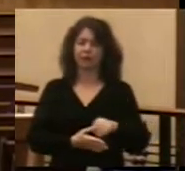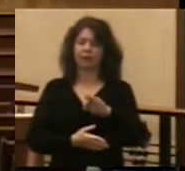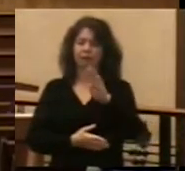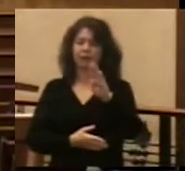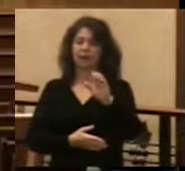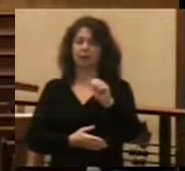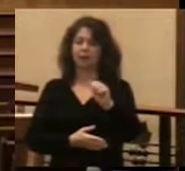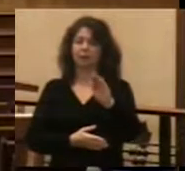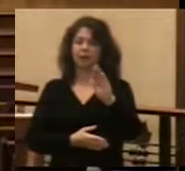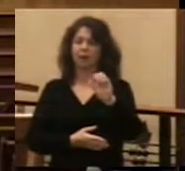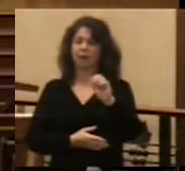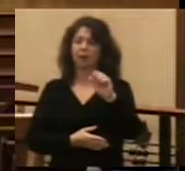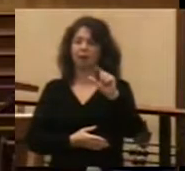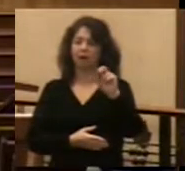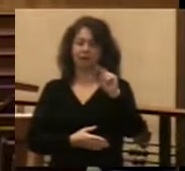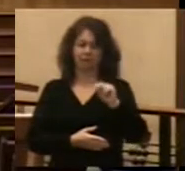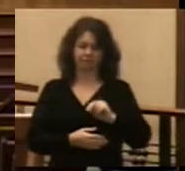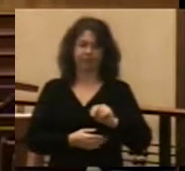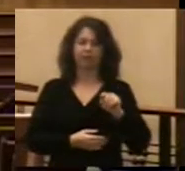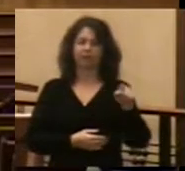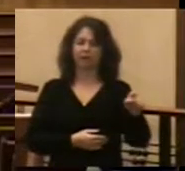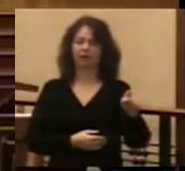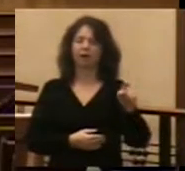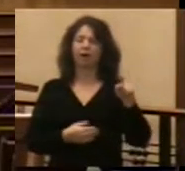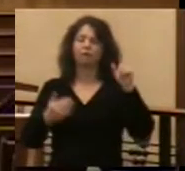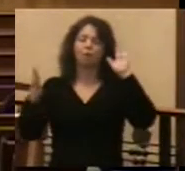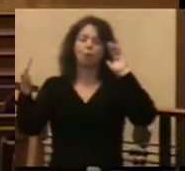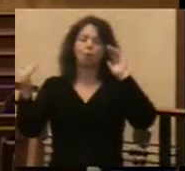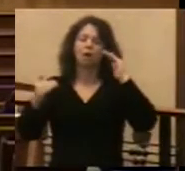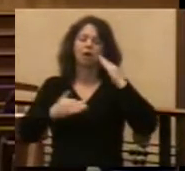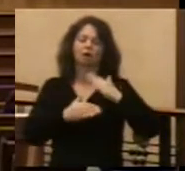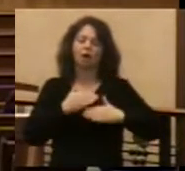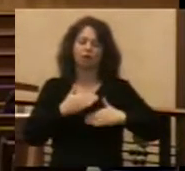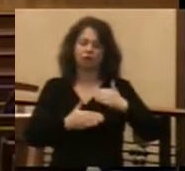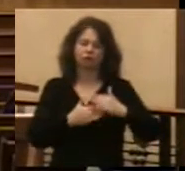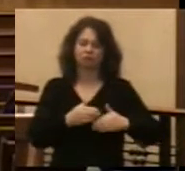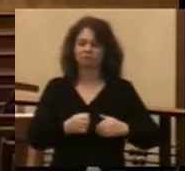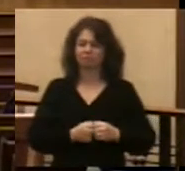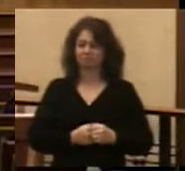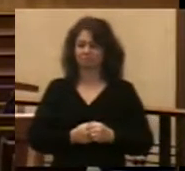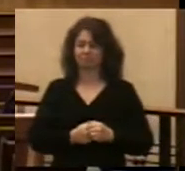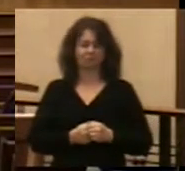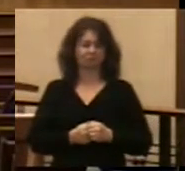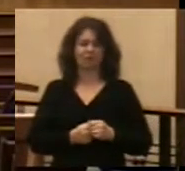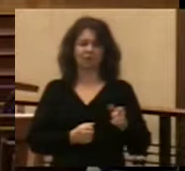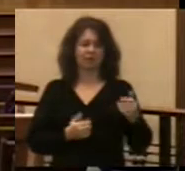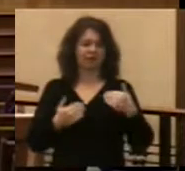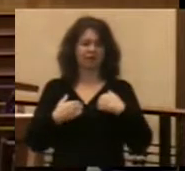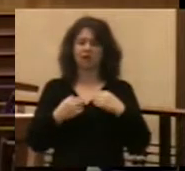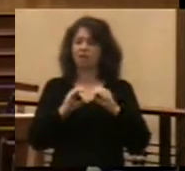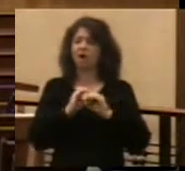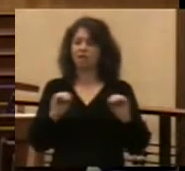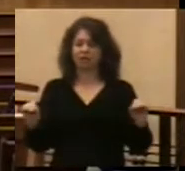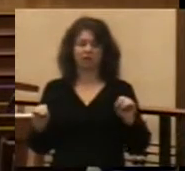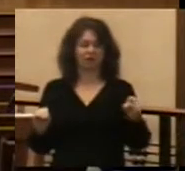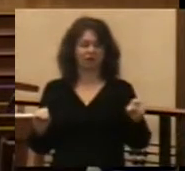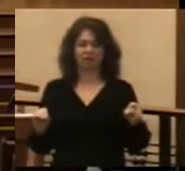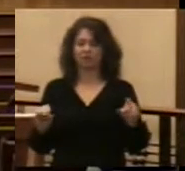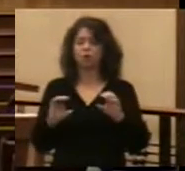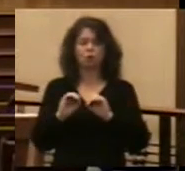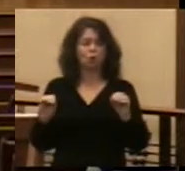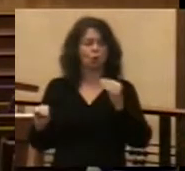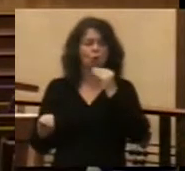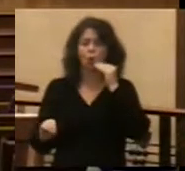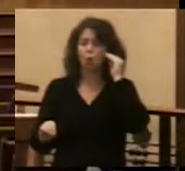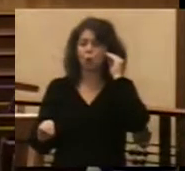of hope and comfort. A place of exile, both politically and spiritually, for